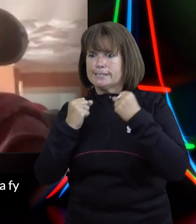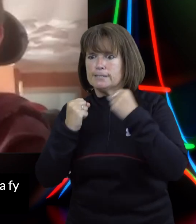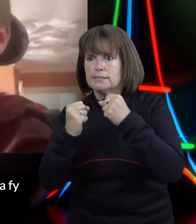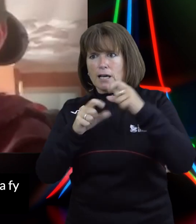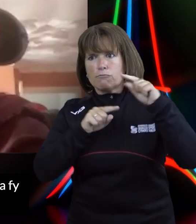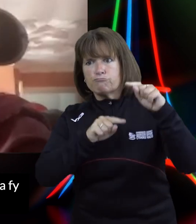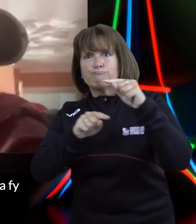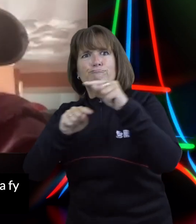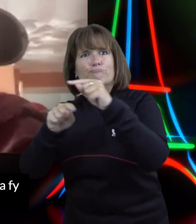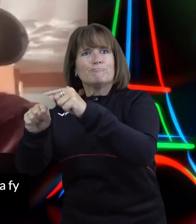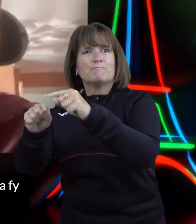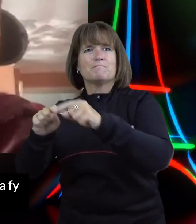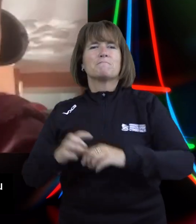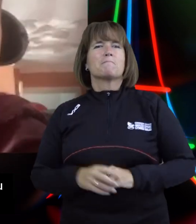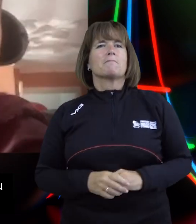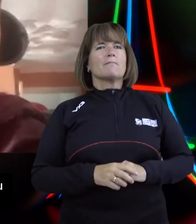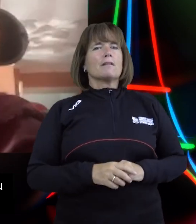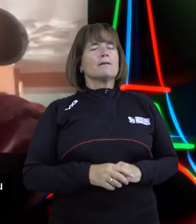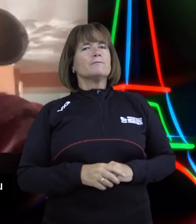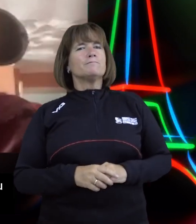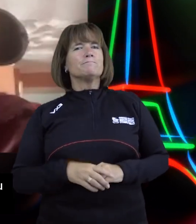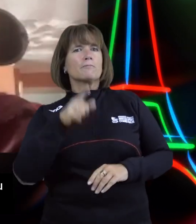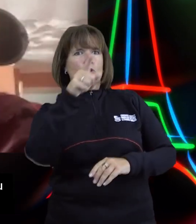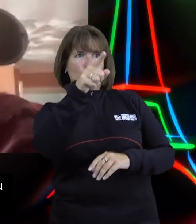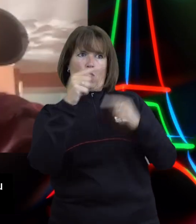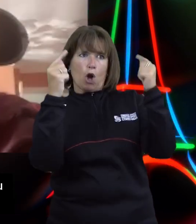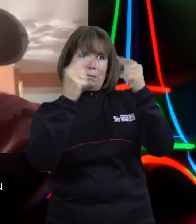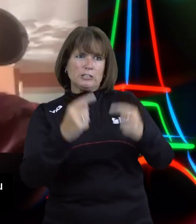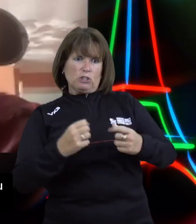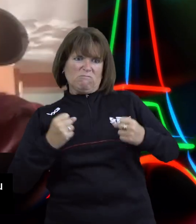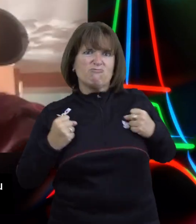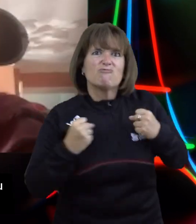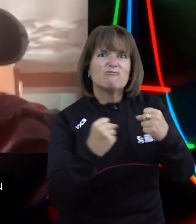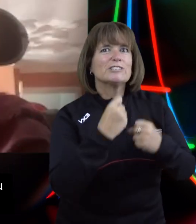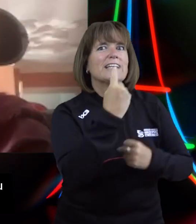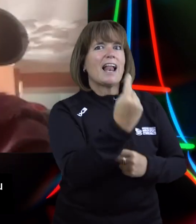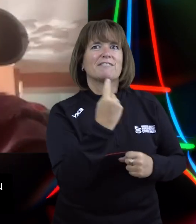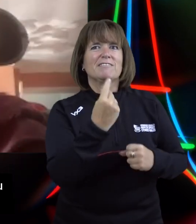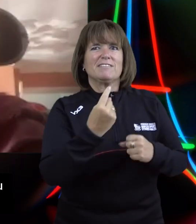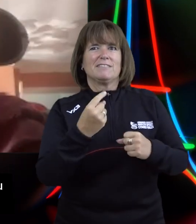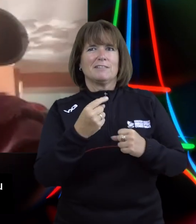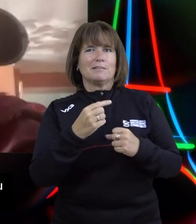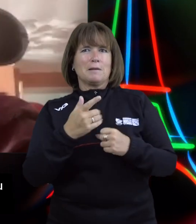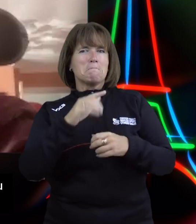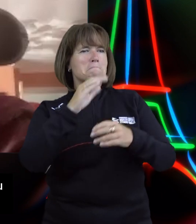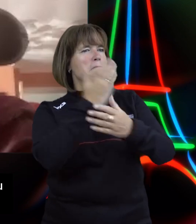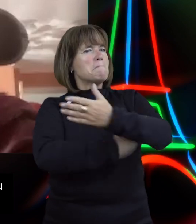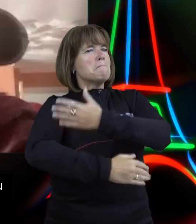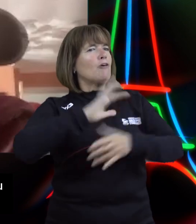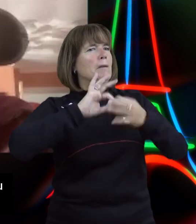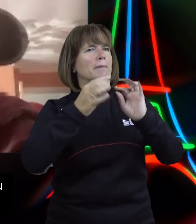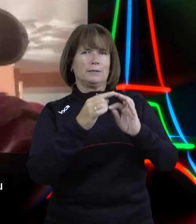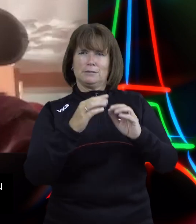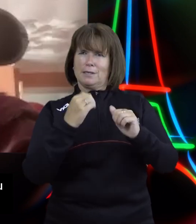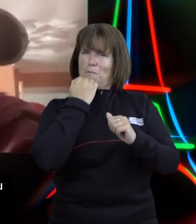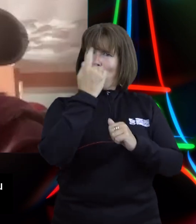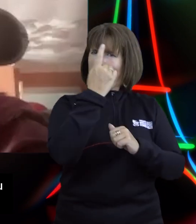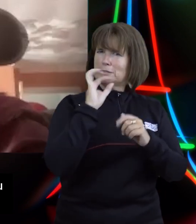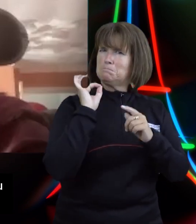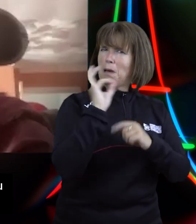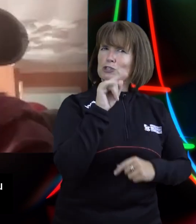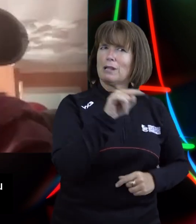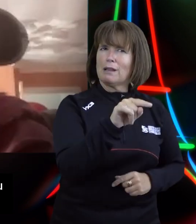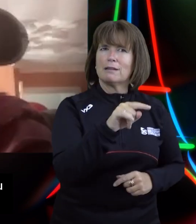so that's kind of my mentality anyway. Well, you're a fierce competitor, and there's nothing more special than